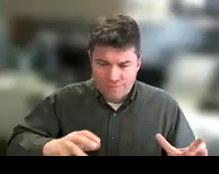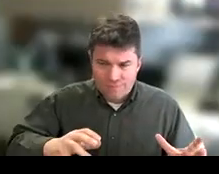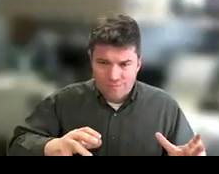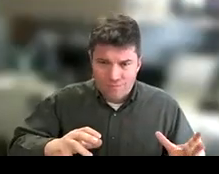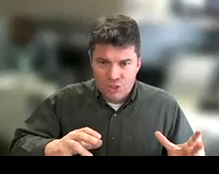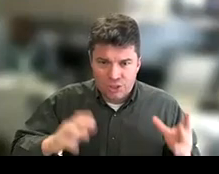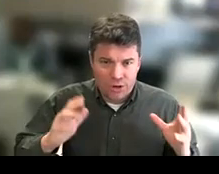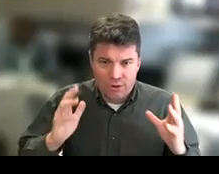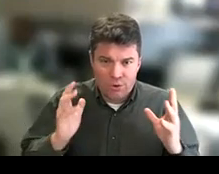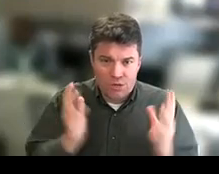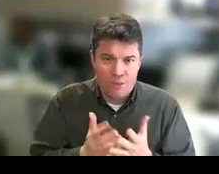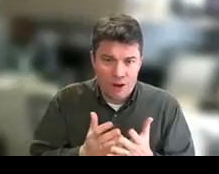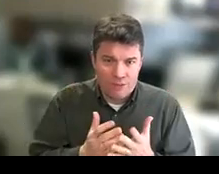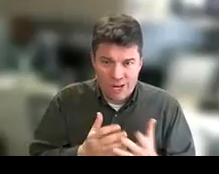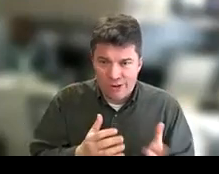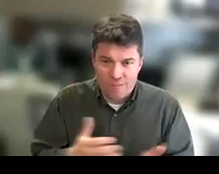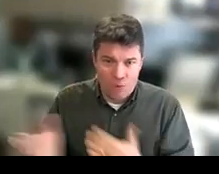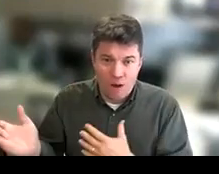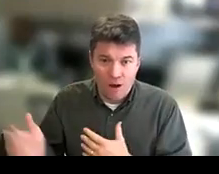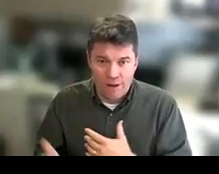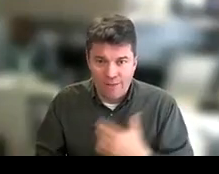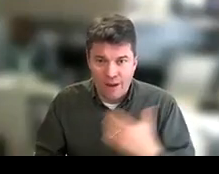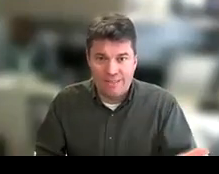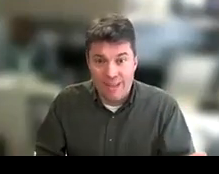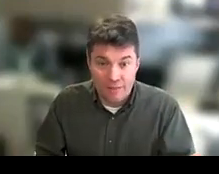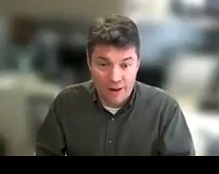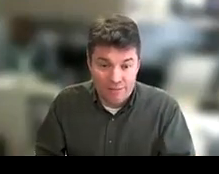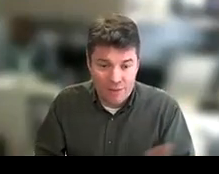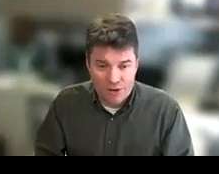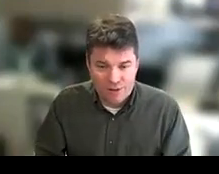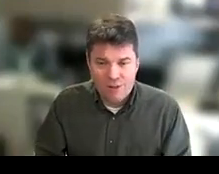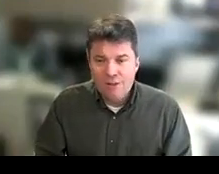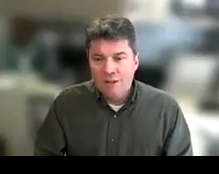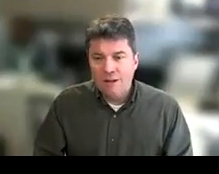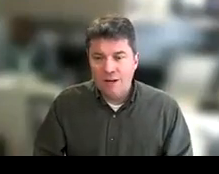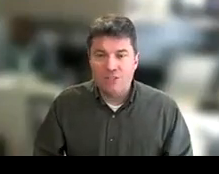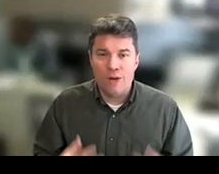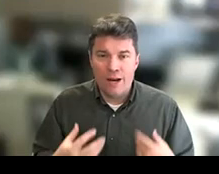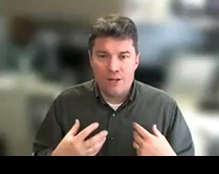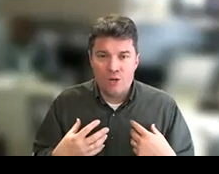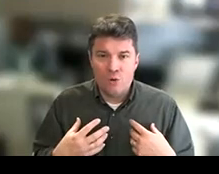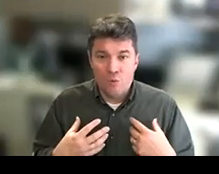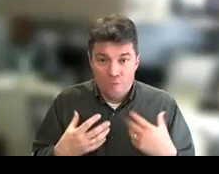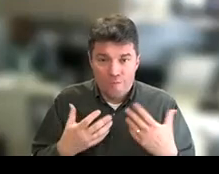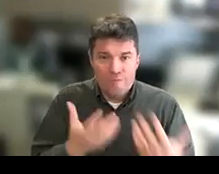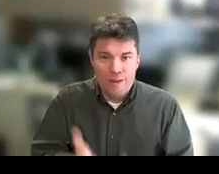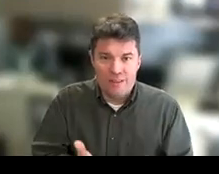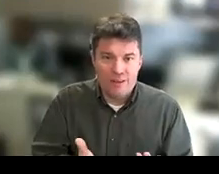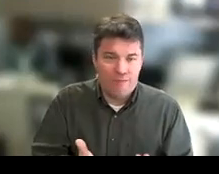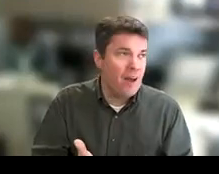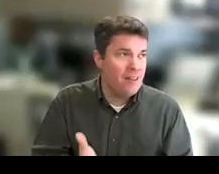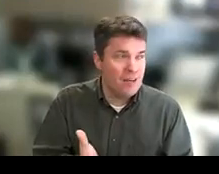not just going to stop the conversation and move along and they missed out on that information. Let's try